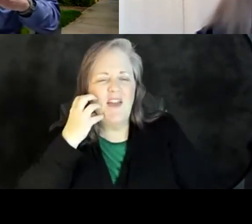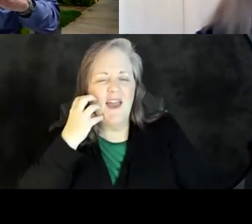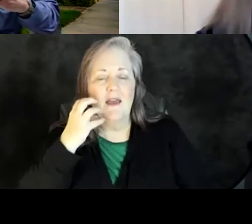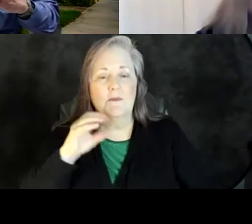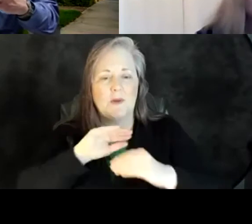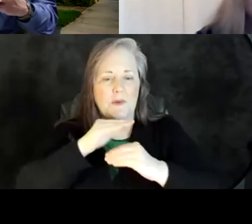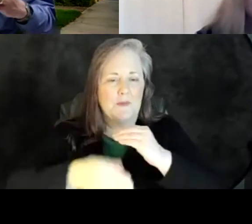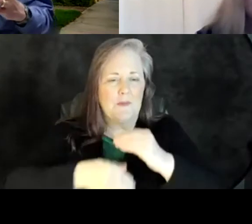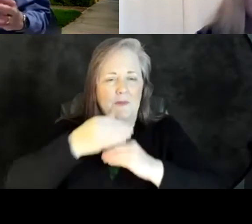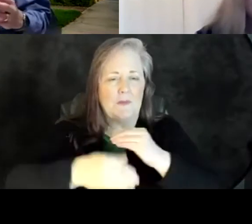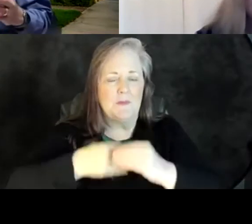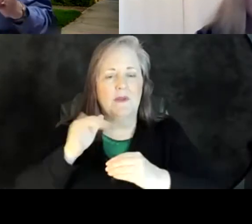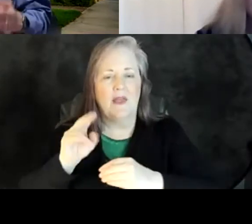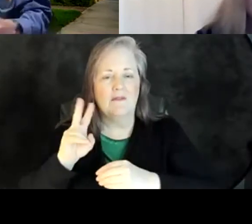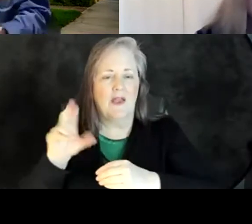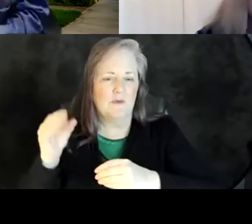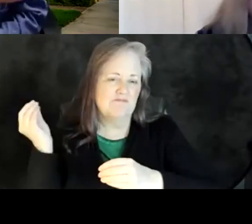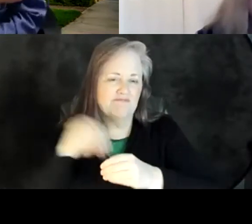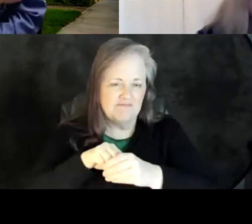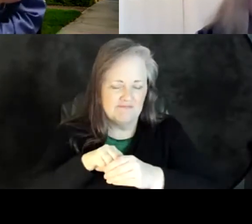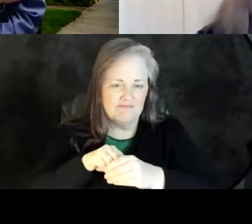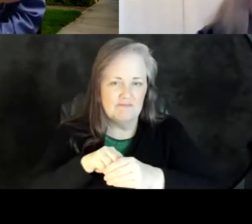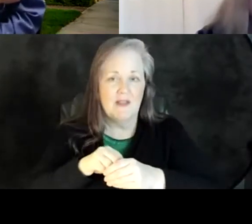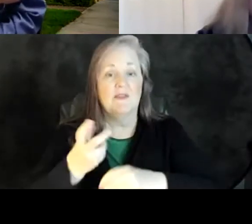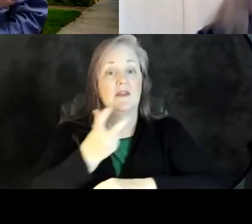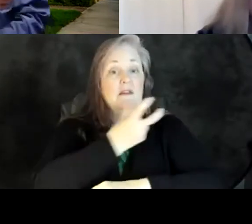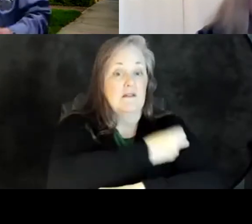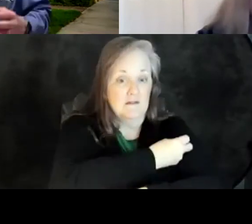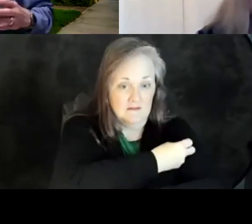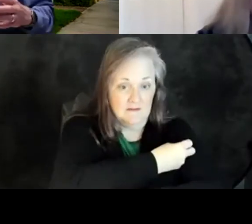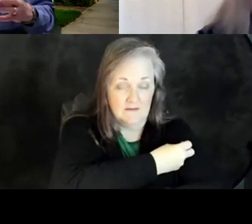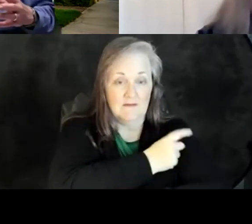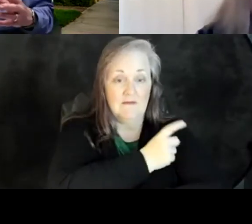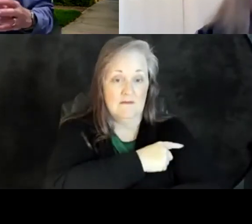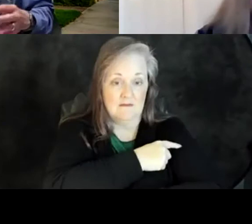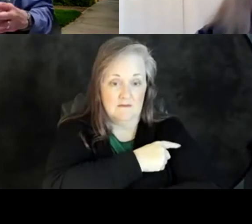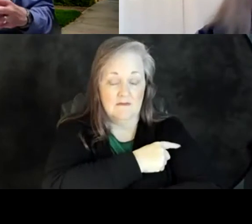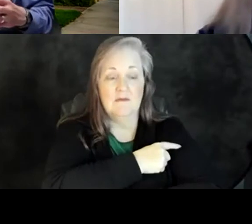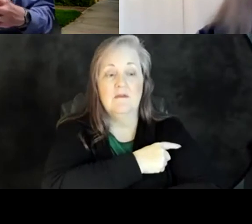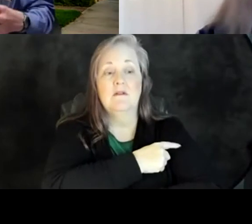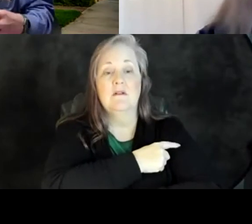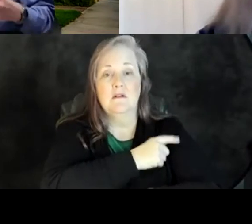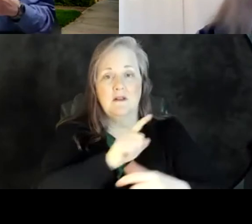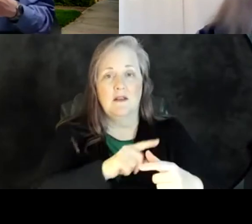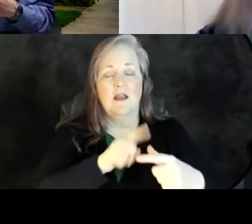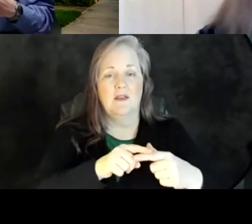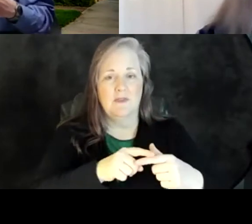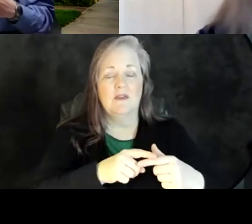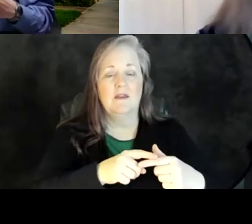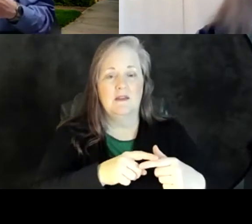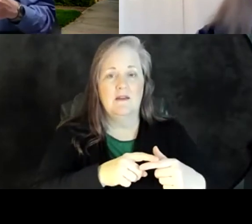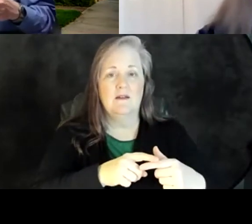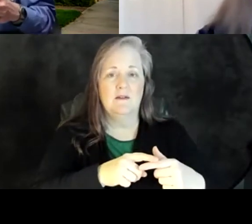the virus. And then it gets injected in your arm, and then it gets taken up